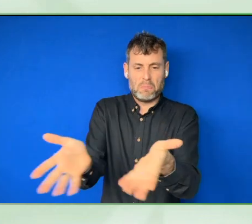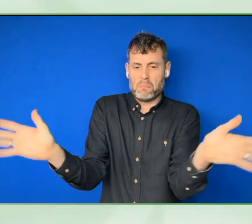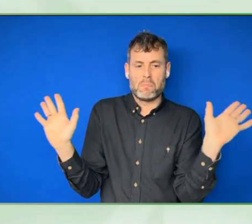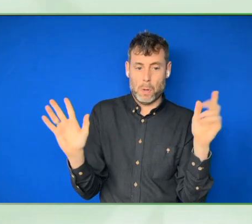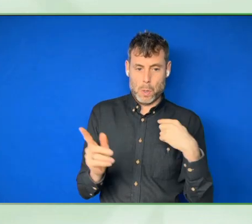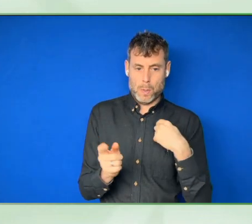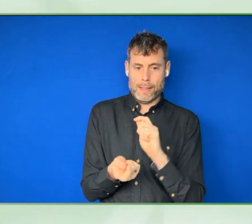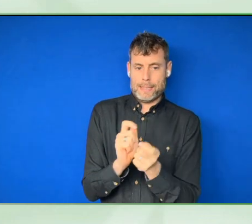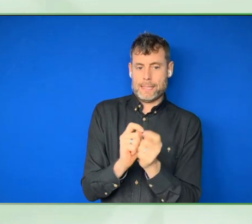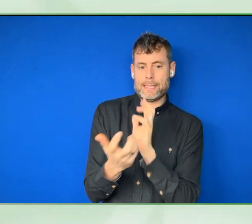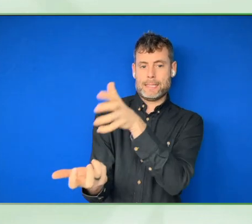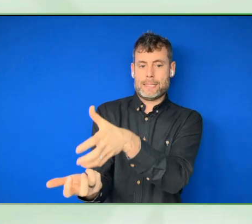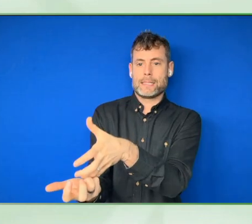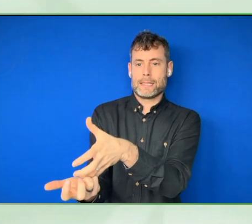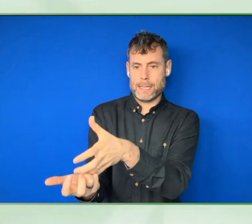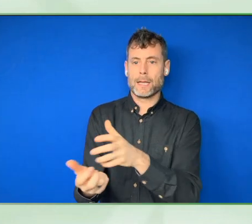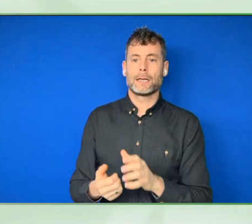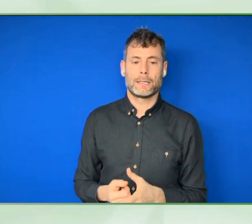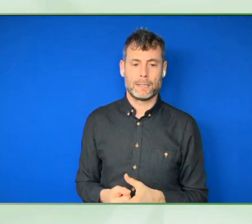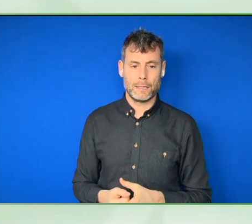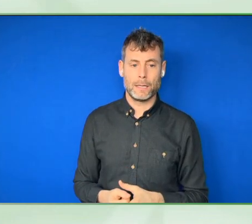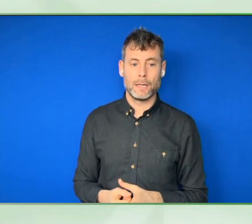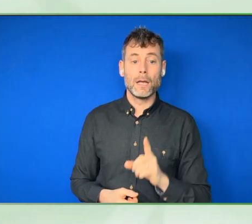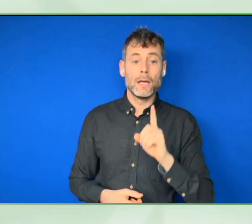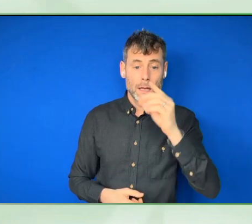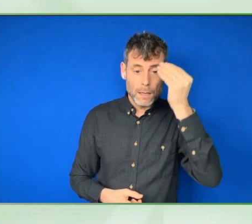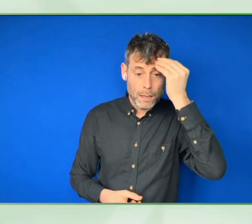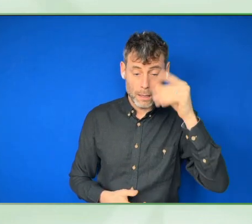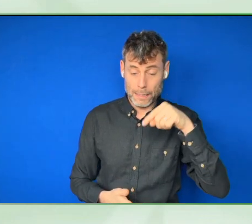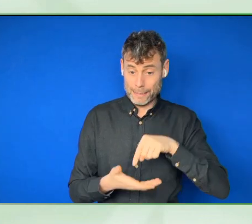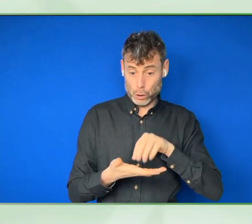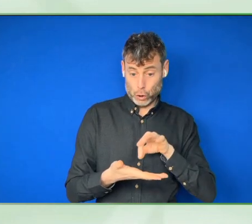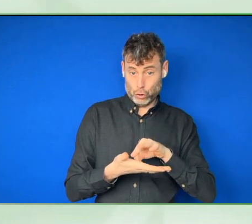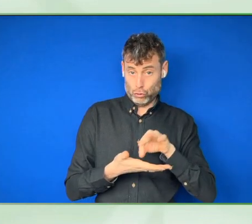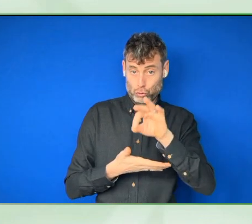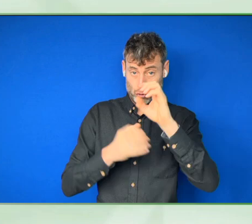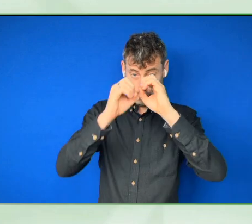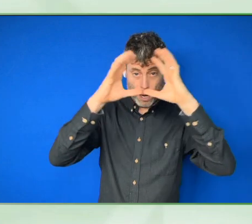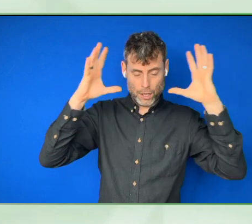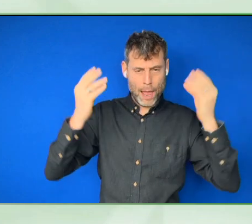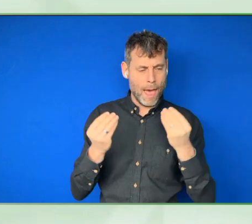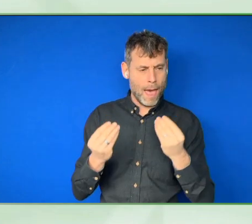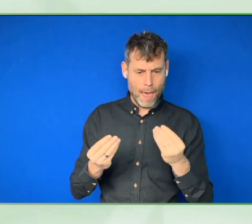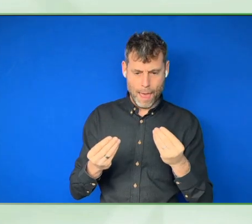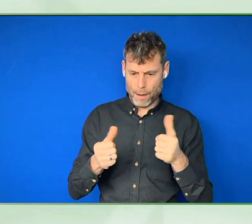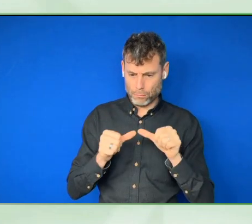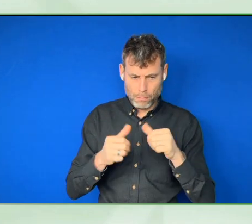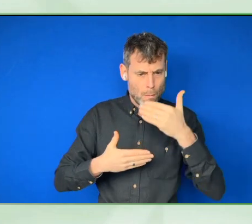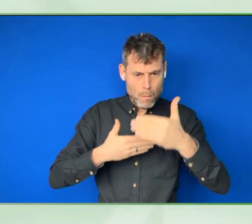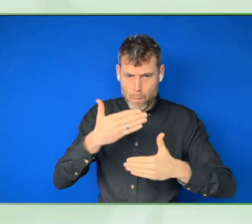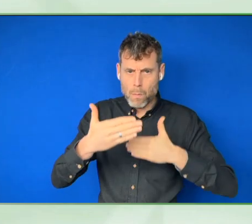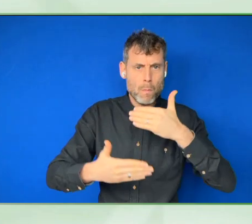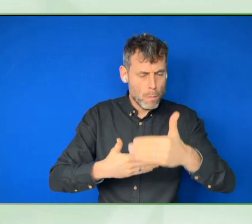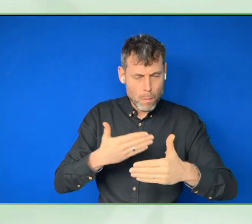this strategy make this project sustainable, because all the tools are